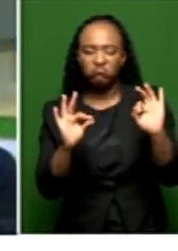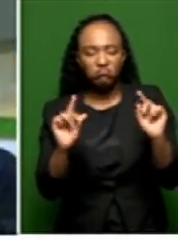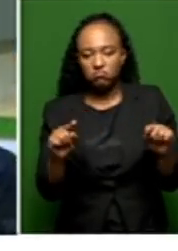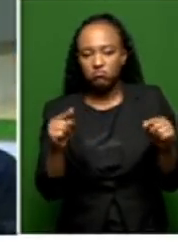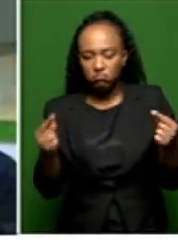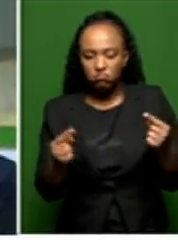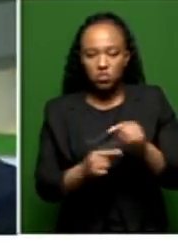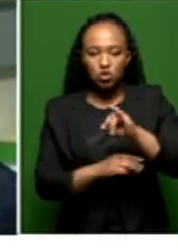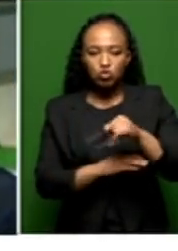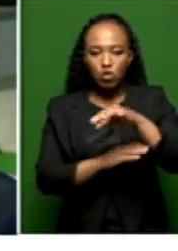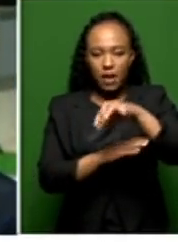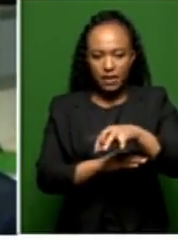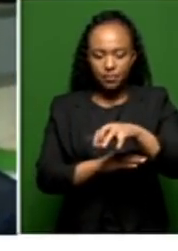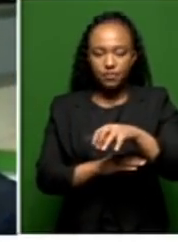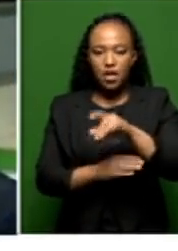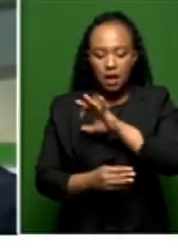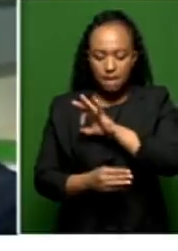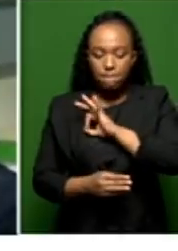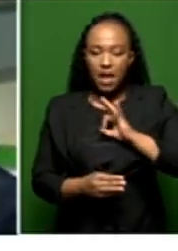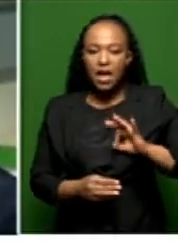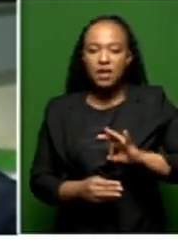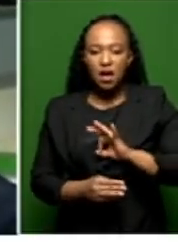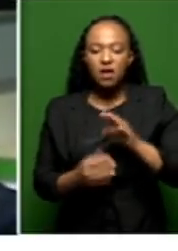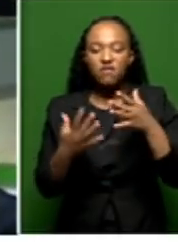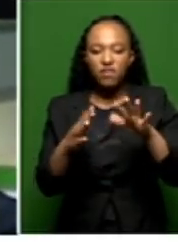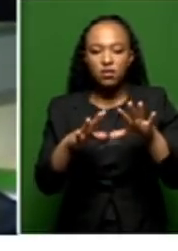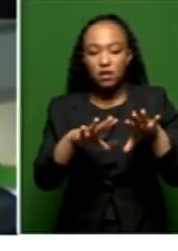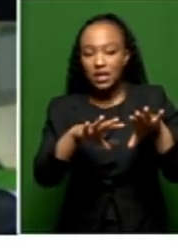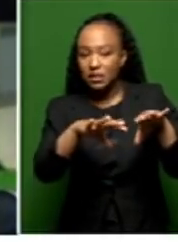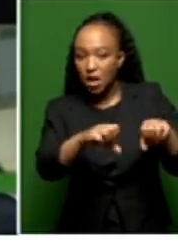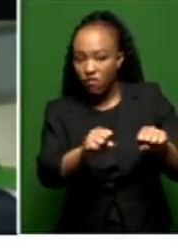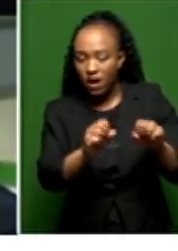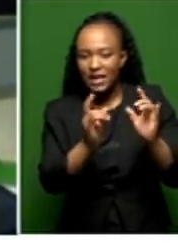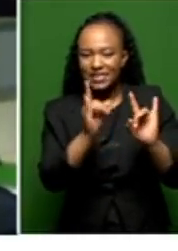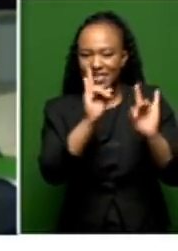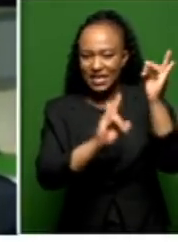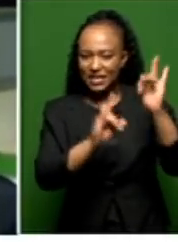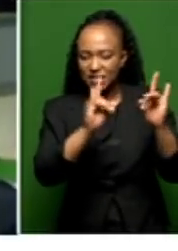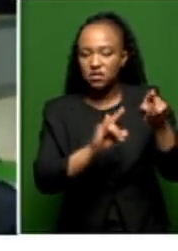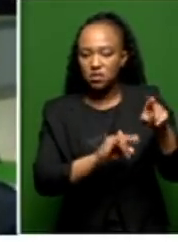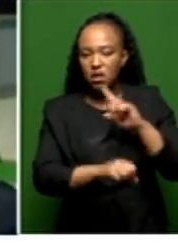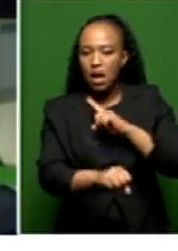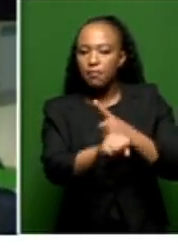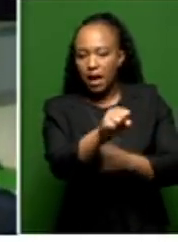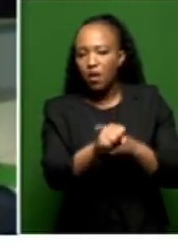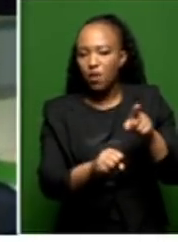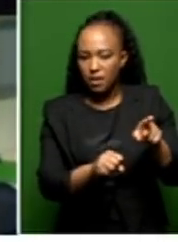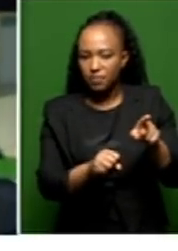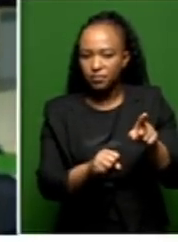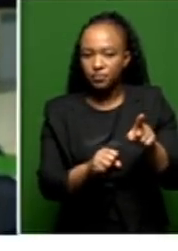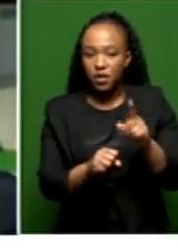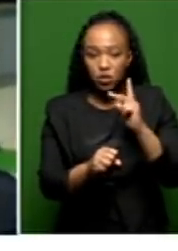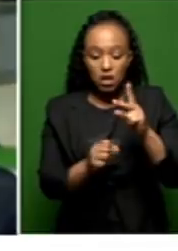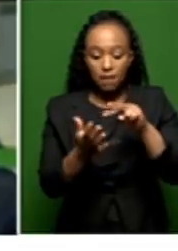instance, the mayor has indicated that they want to take over as city power. So you can see that the plans